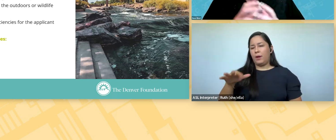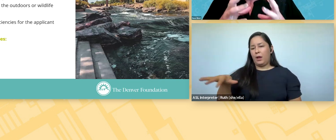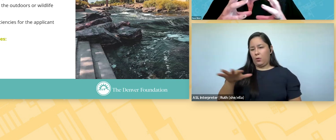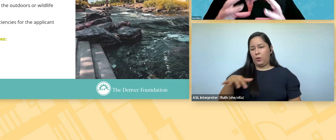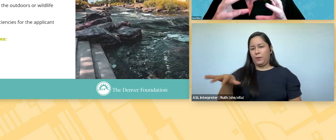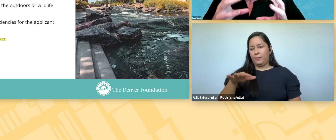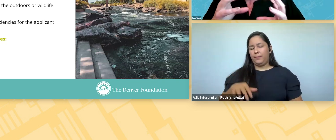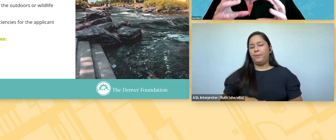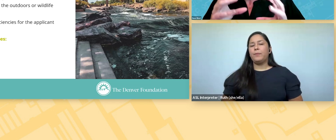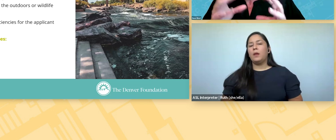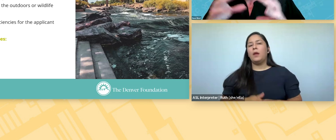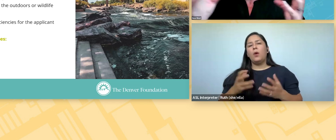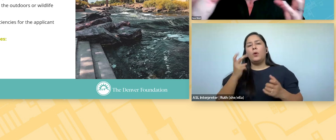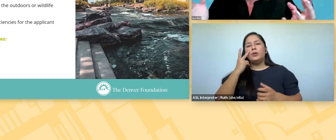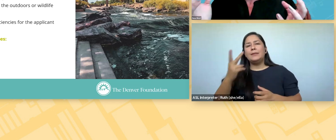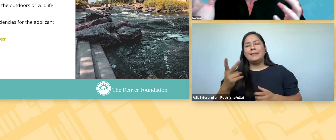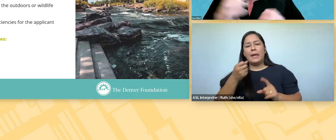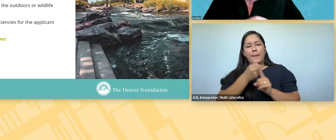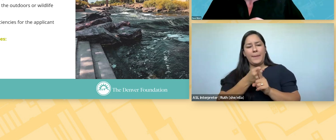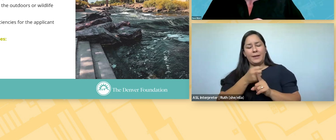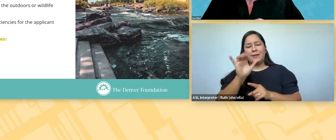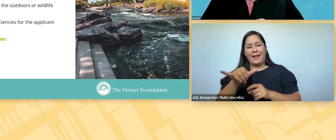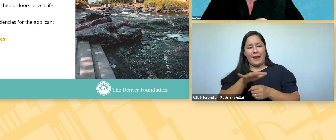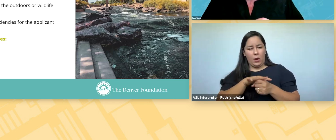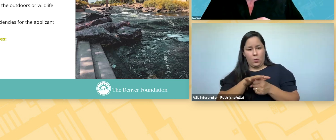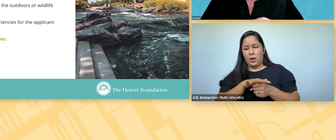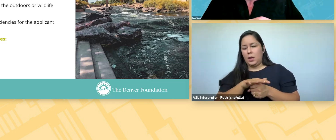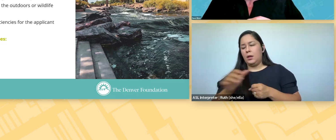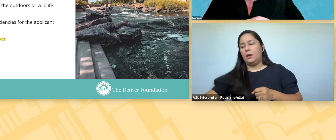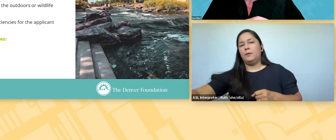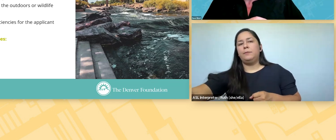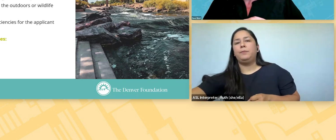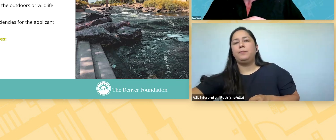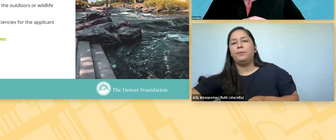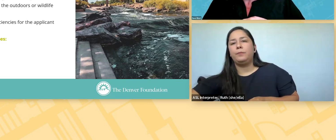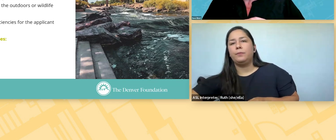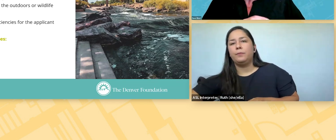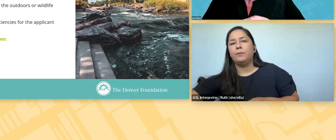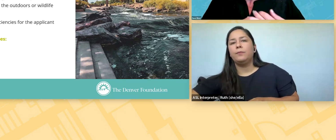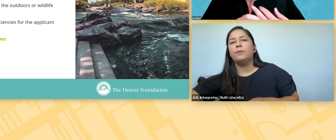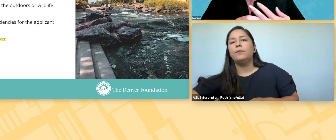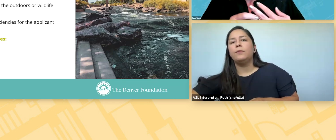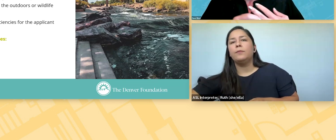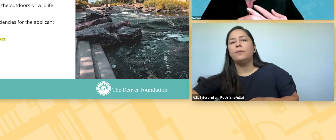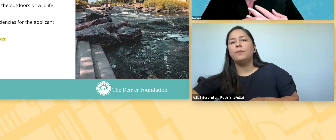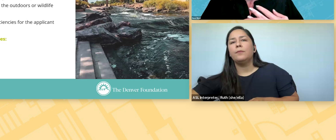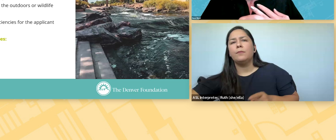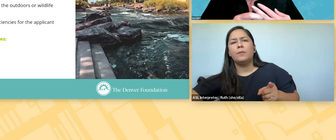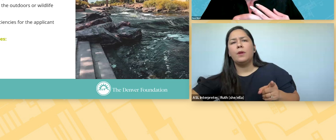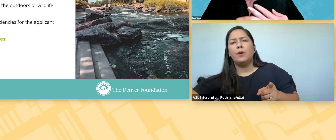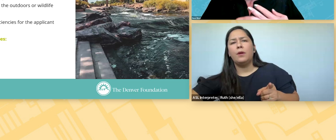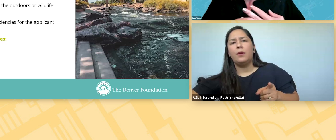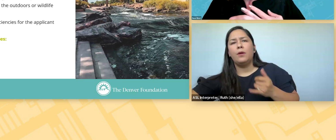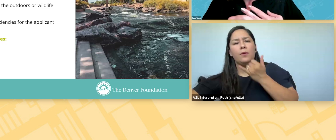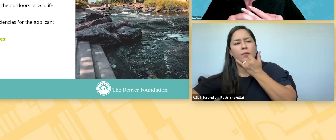we're working in. We want to see an impact in Denver metro, but it's okay if the work is happening on a broader scale. Oh, I'm sorry, this is environment and